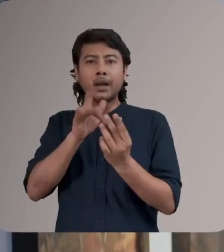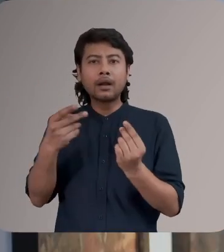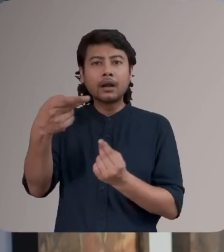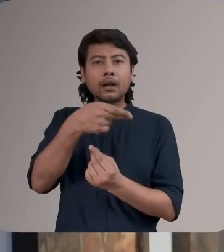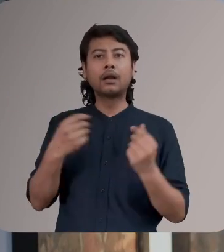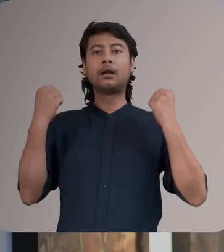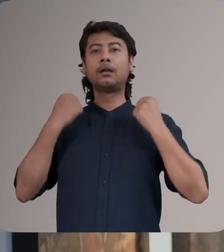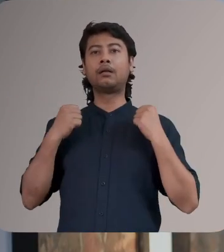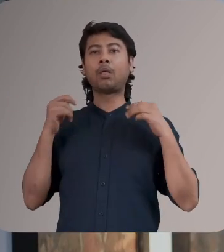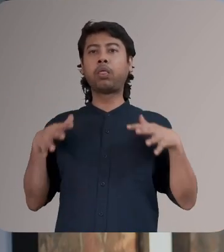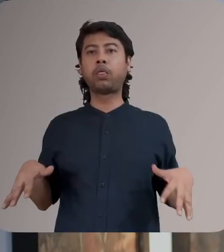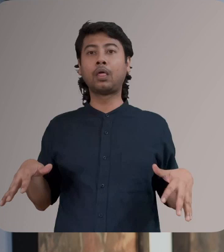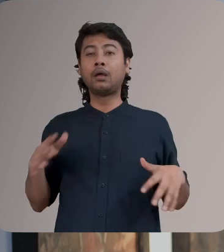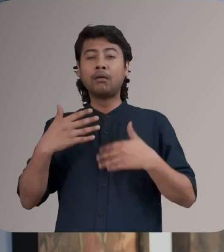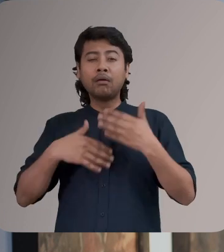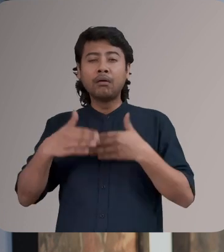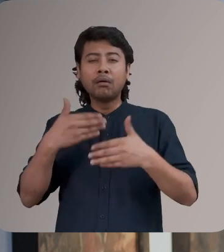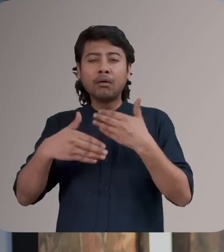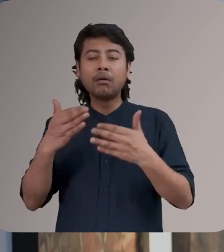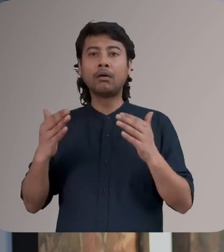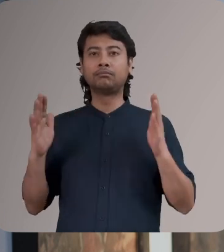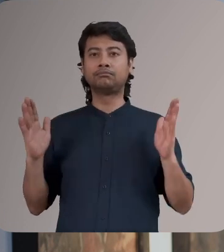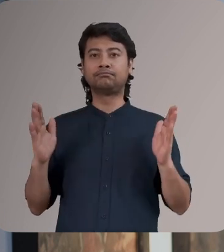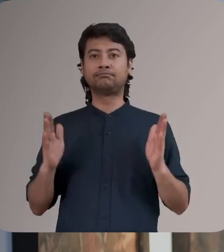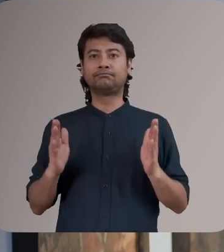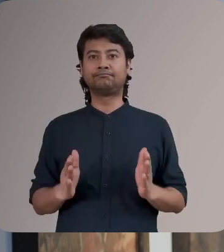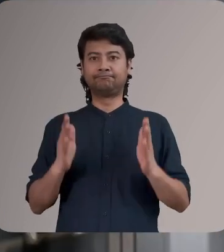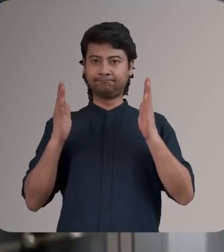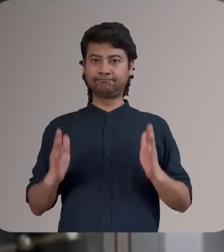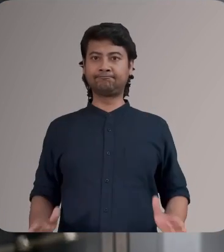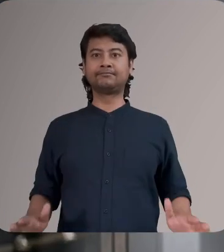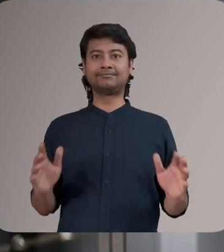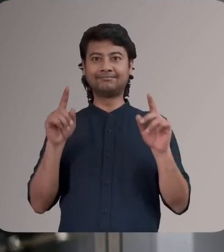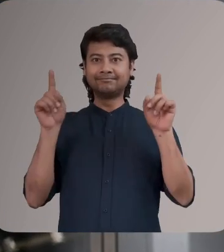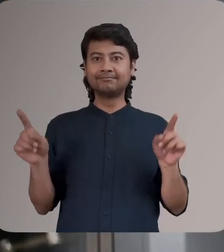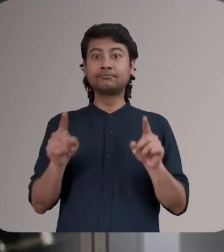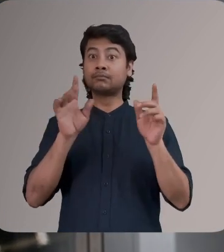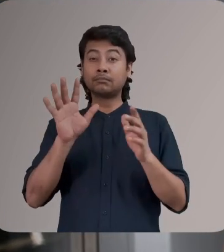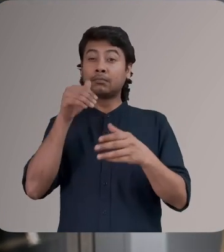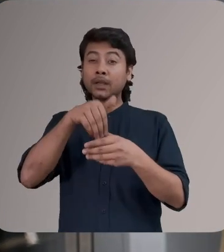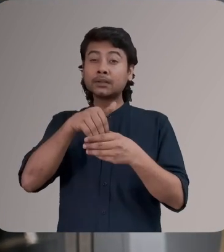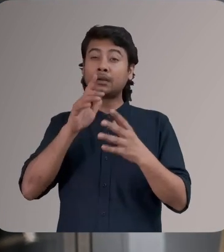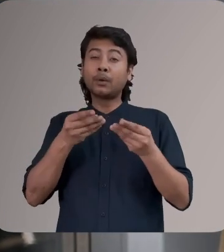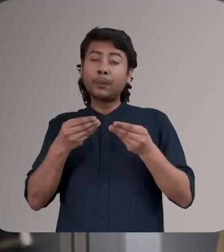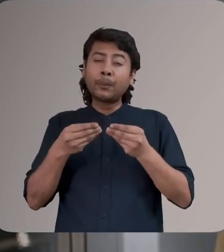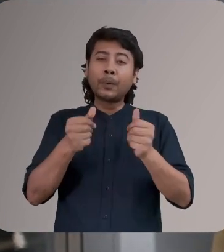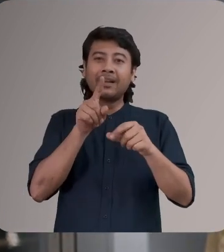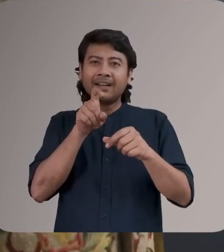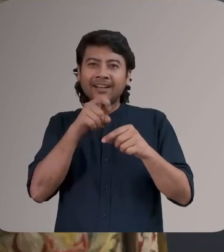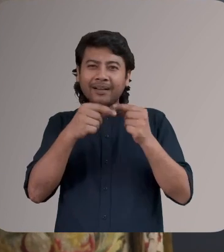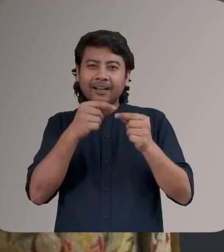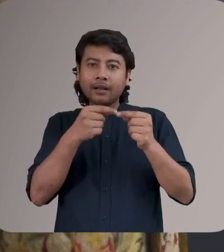was during the 17th and 18th centuries that it acquired its present form. These vestments, often gleaming with gold, were made with